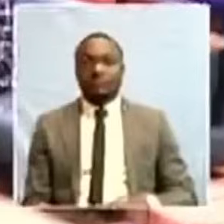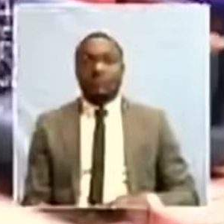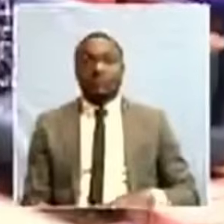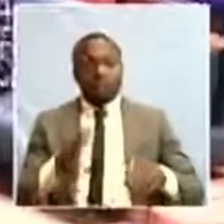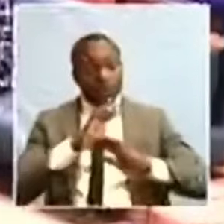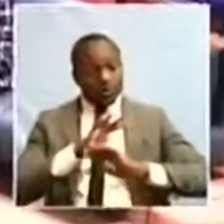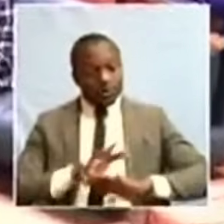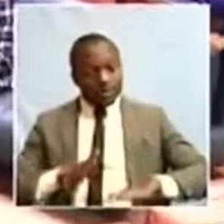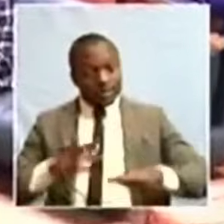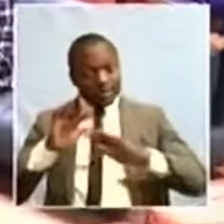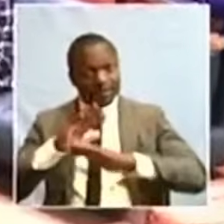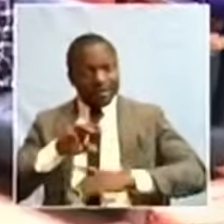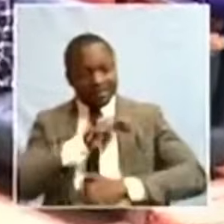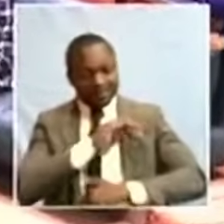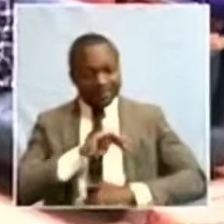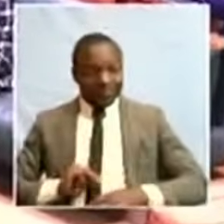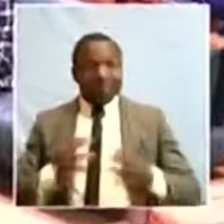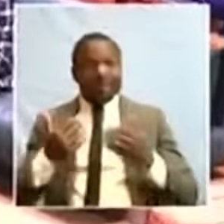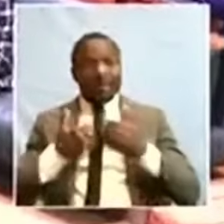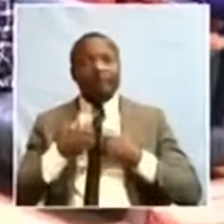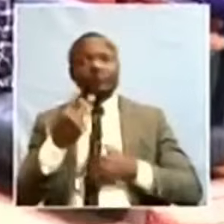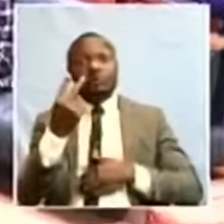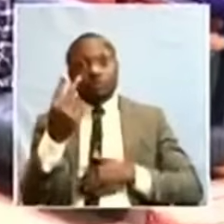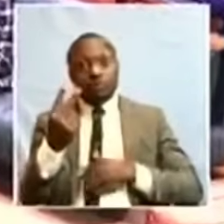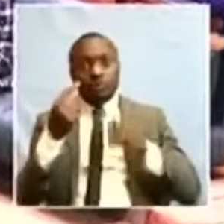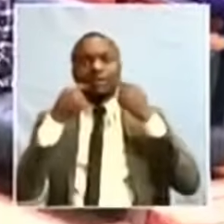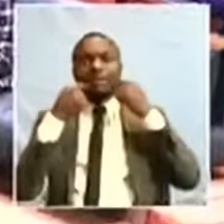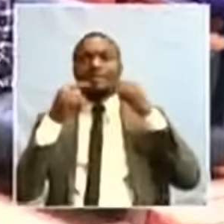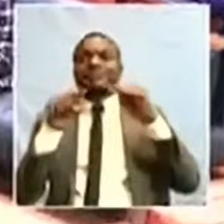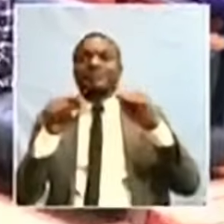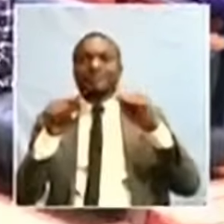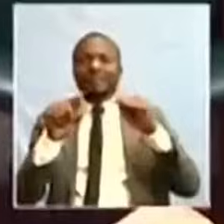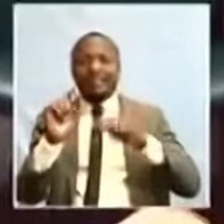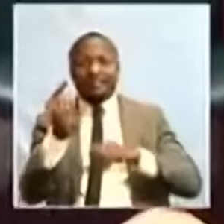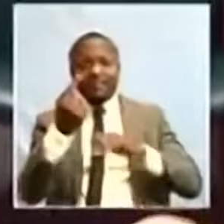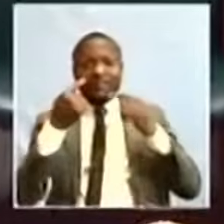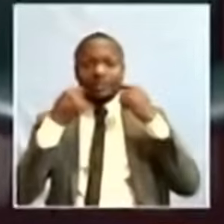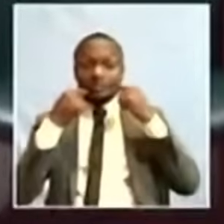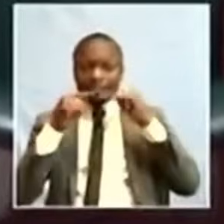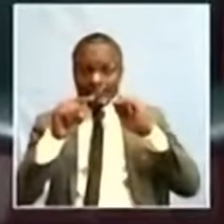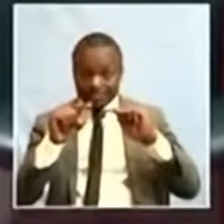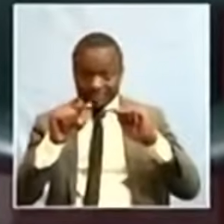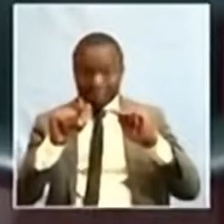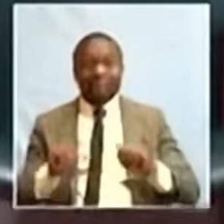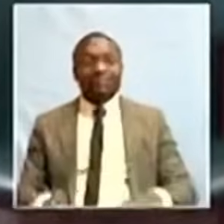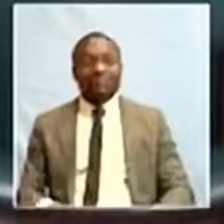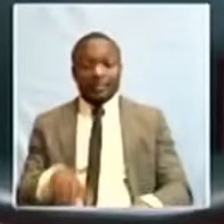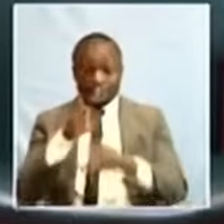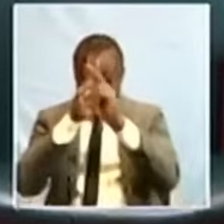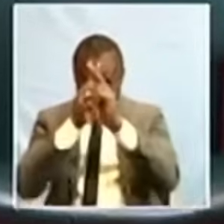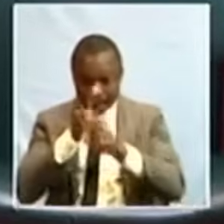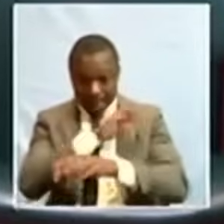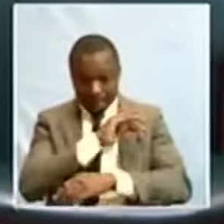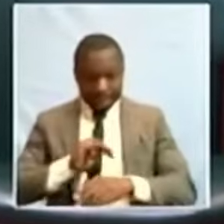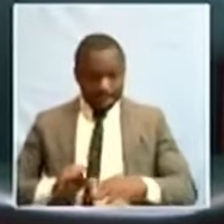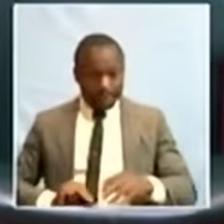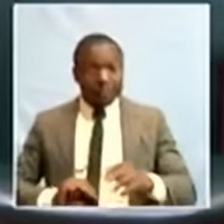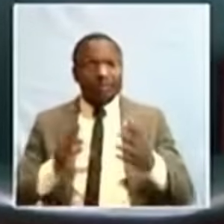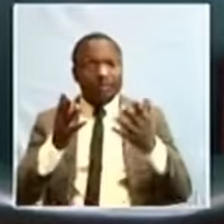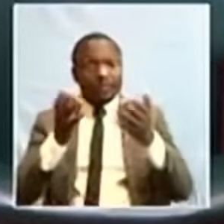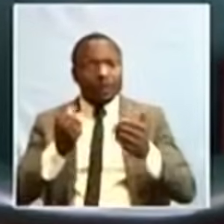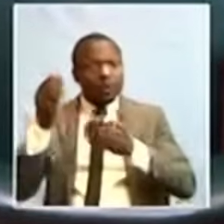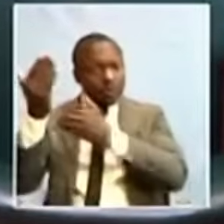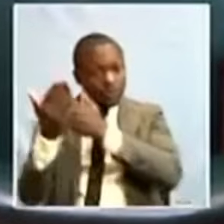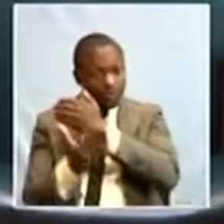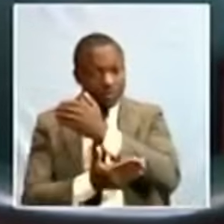All the honorable members, I have two announcements. The first announcement is that, honorable members, I wish to recognize